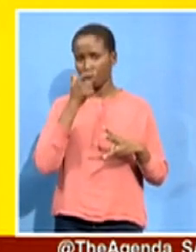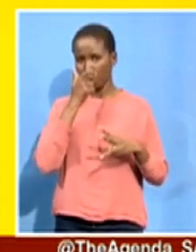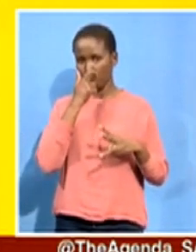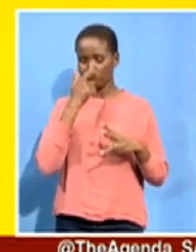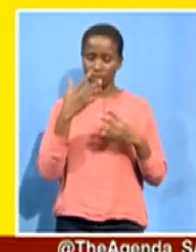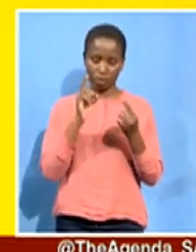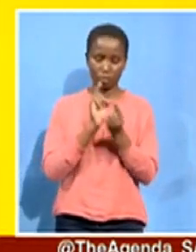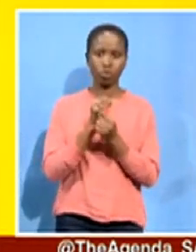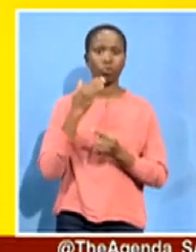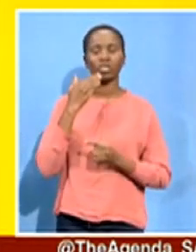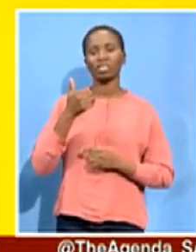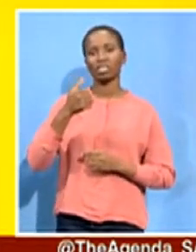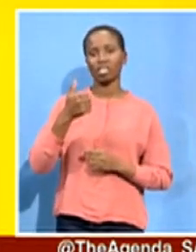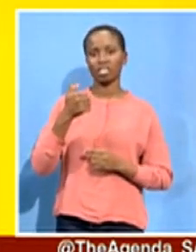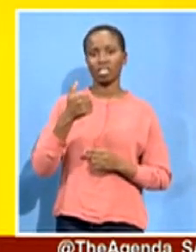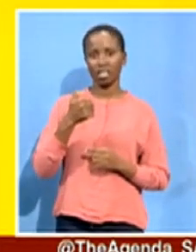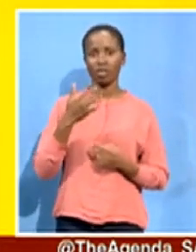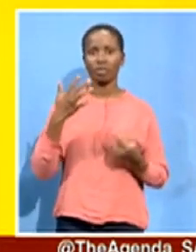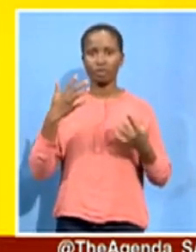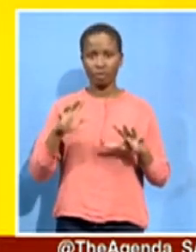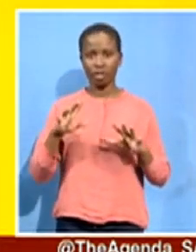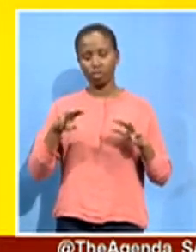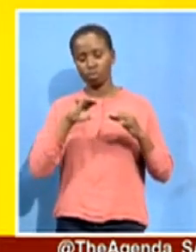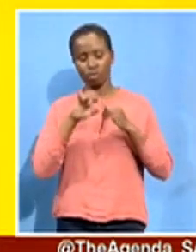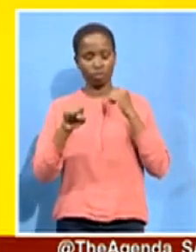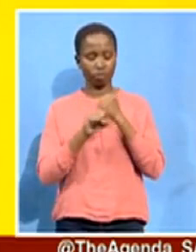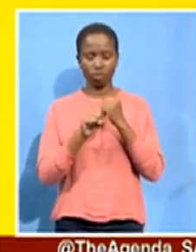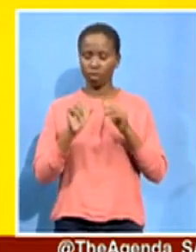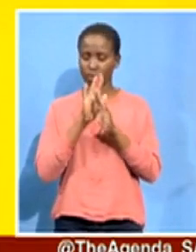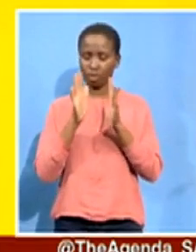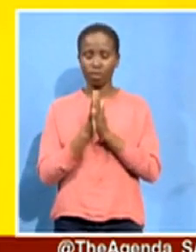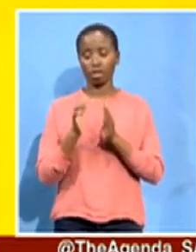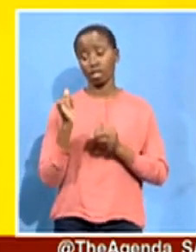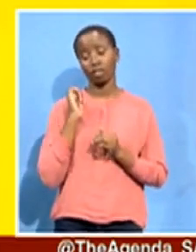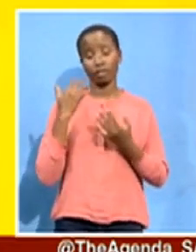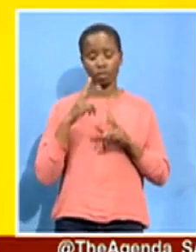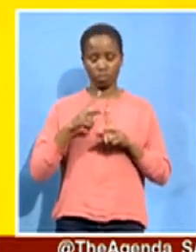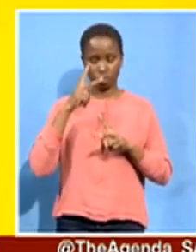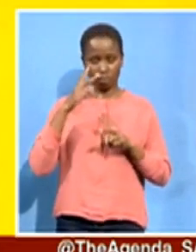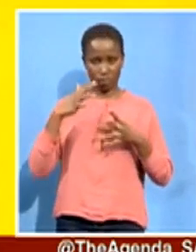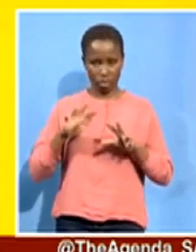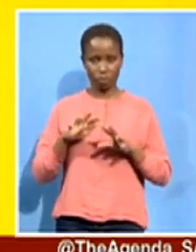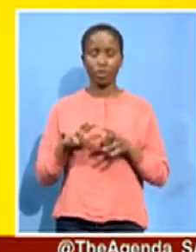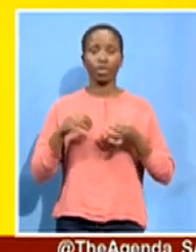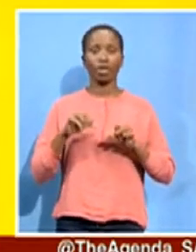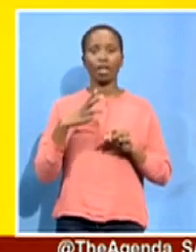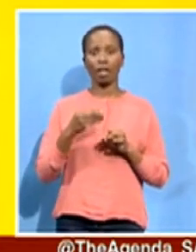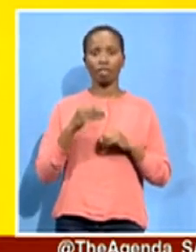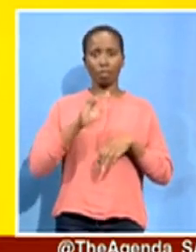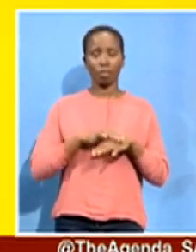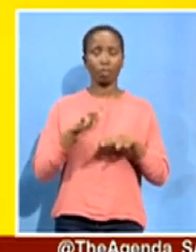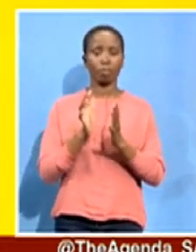their matters yesterday. They also had a meeting with the outgoing leadership of the National Youth Trust Team, the likes